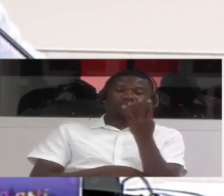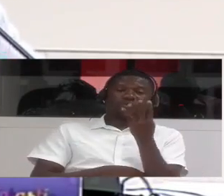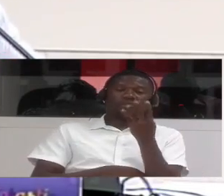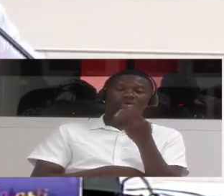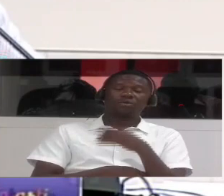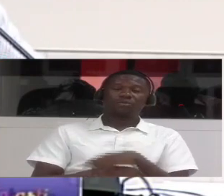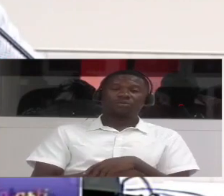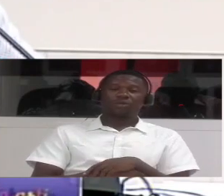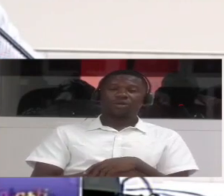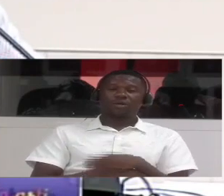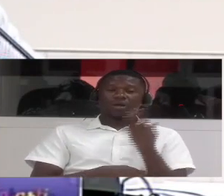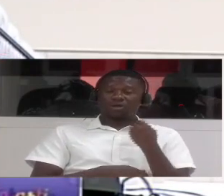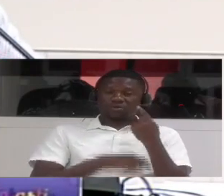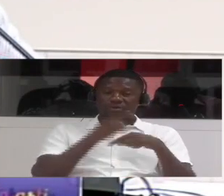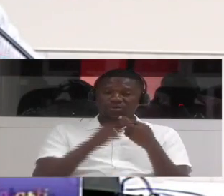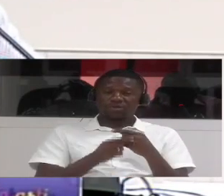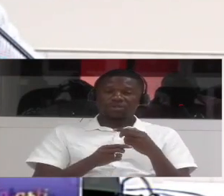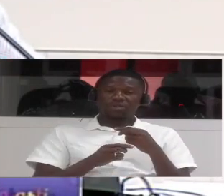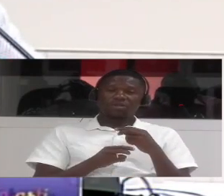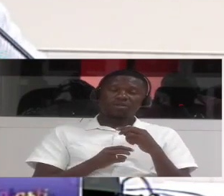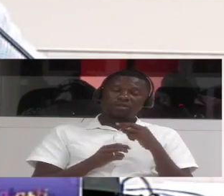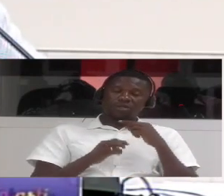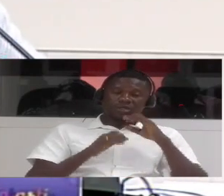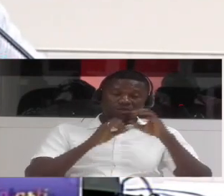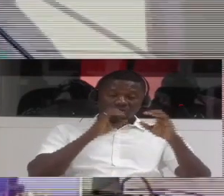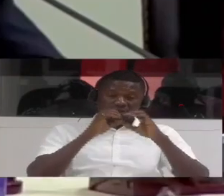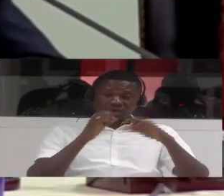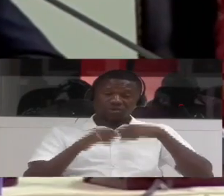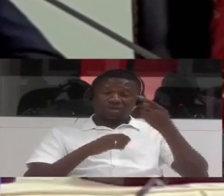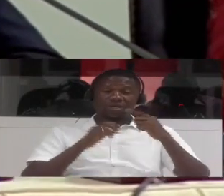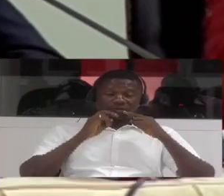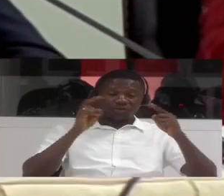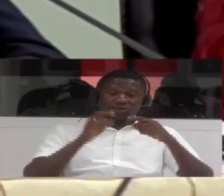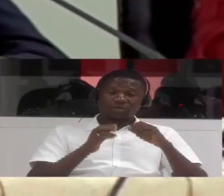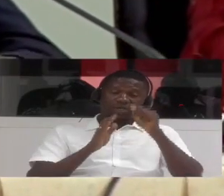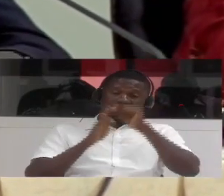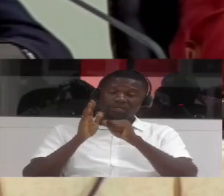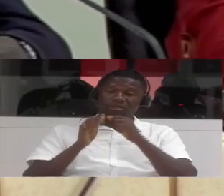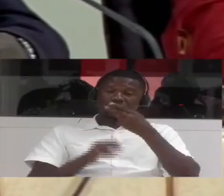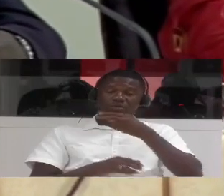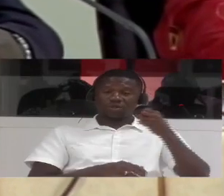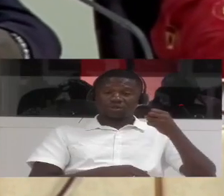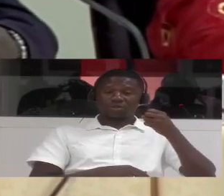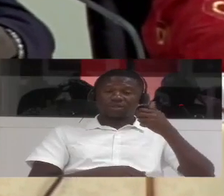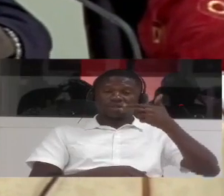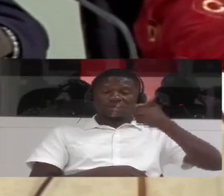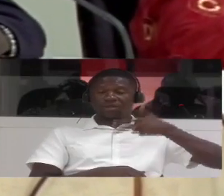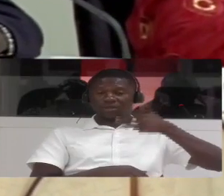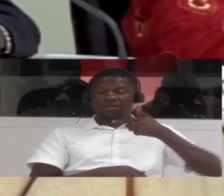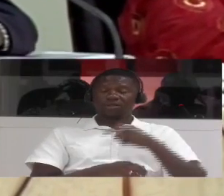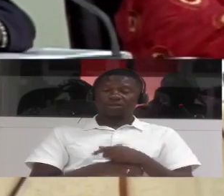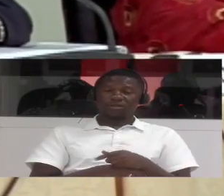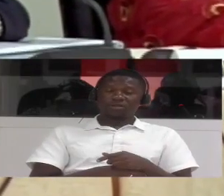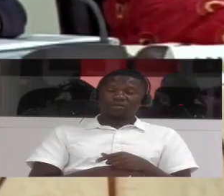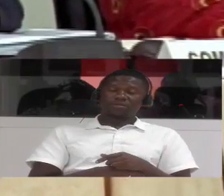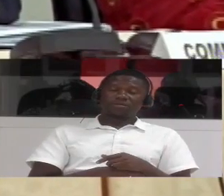2004. And how about the Information and Communication Act of 2019, amended in 2013? Yes, so the Information